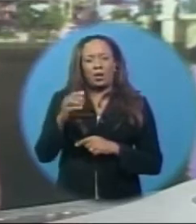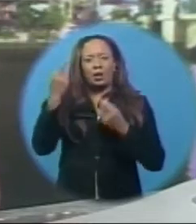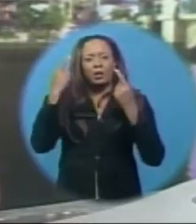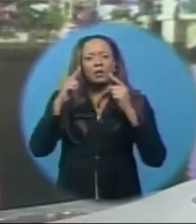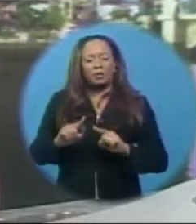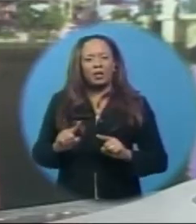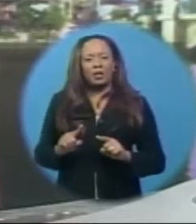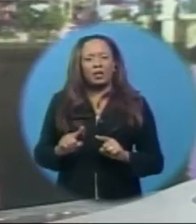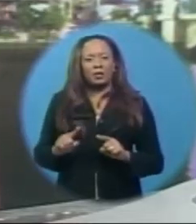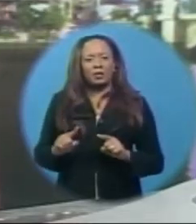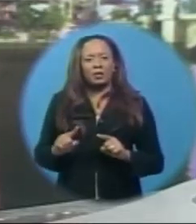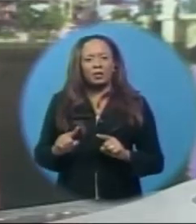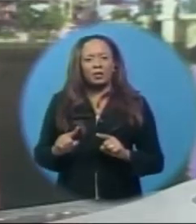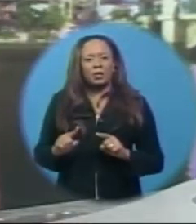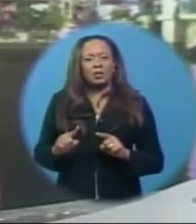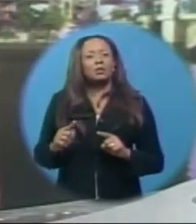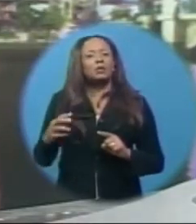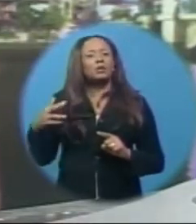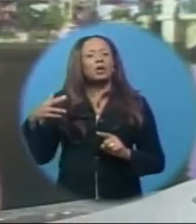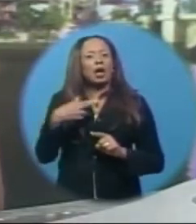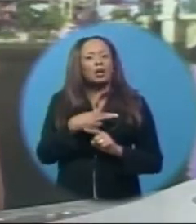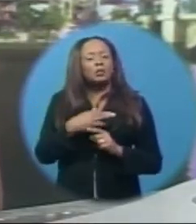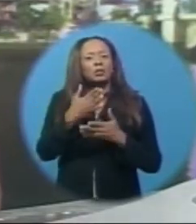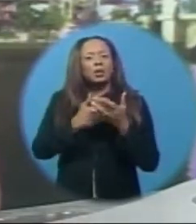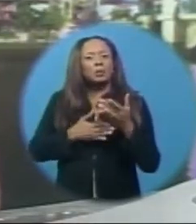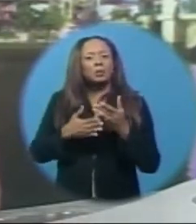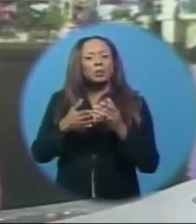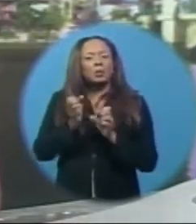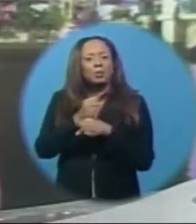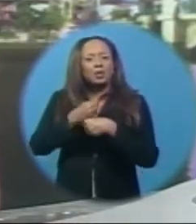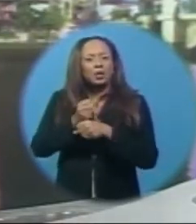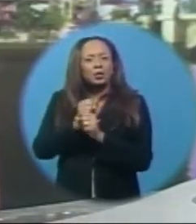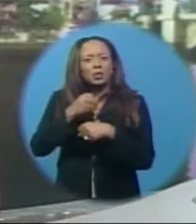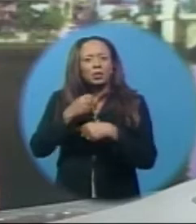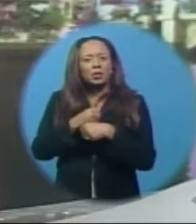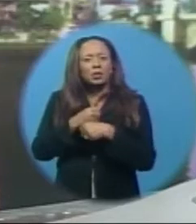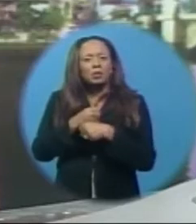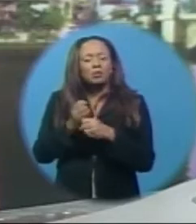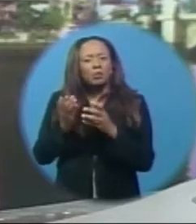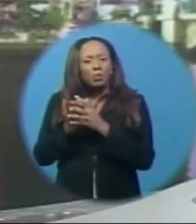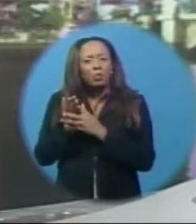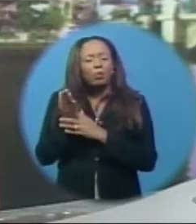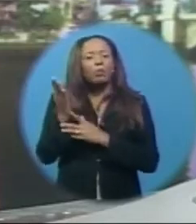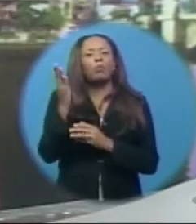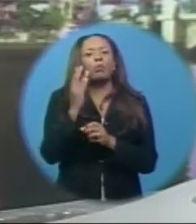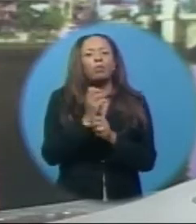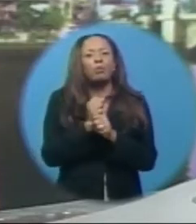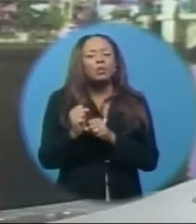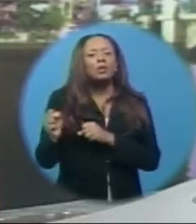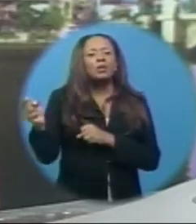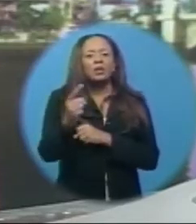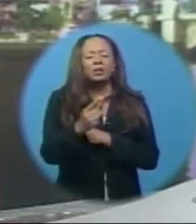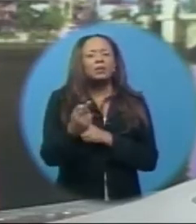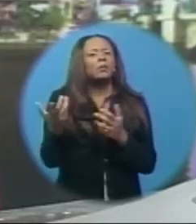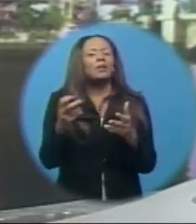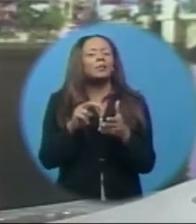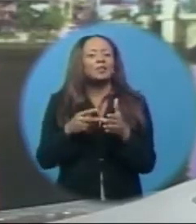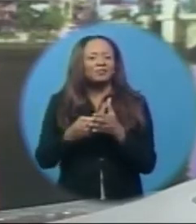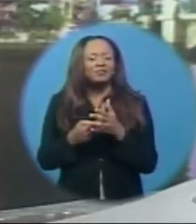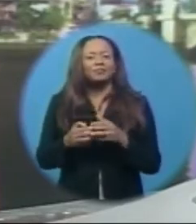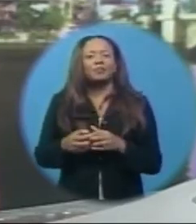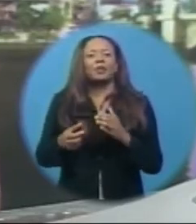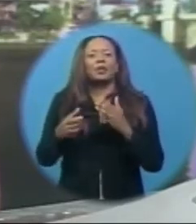have agreed to cut production throughout next year. In a recent online posting on the subject, he says it effectively means that global